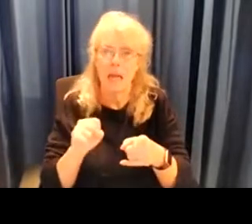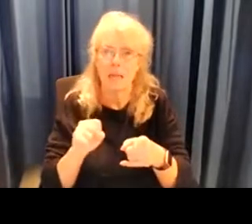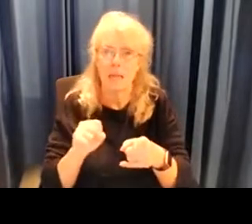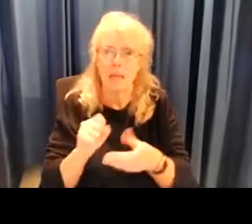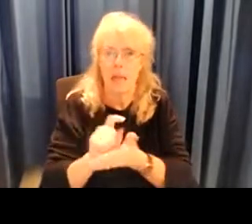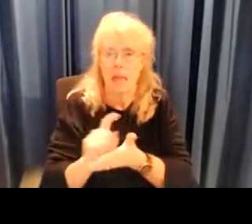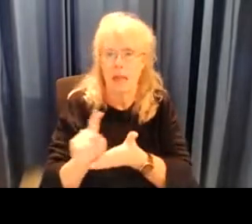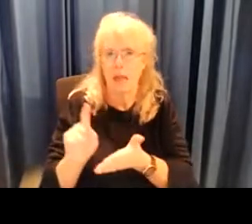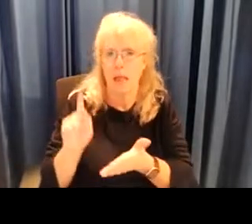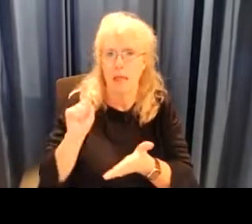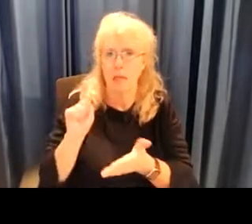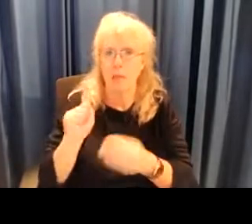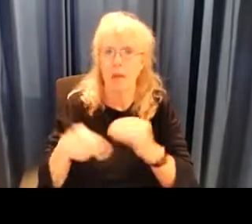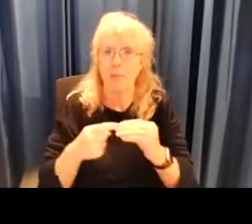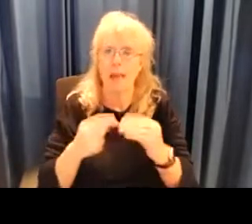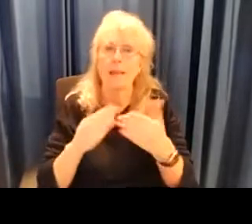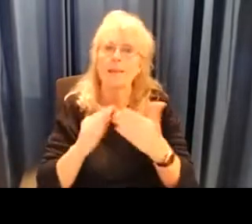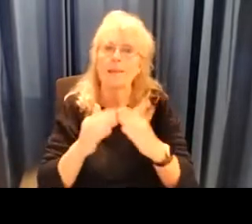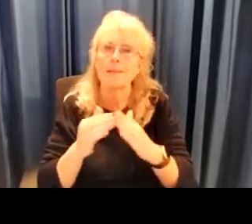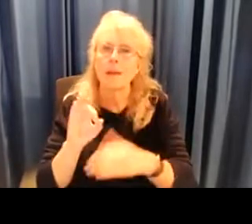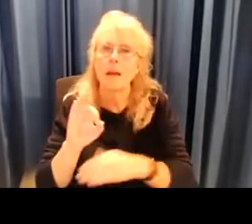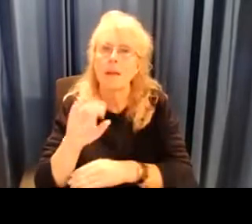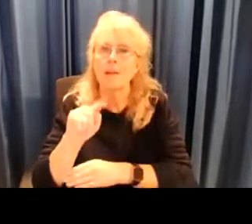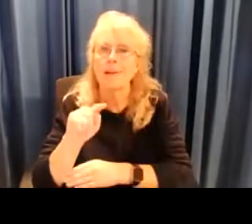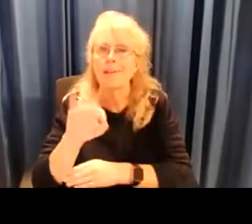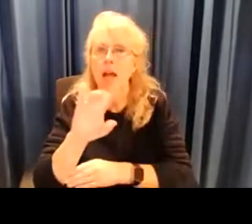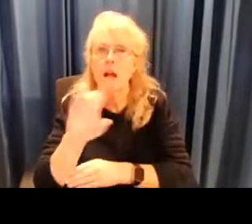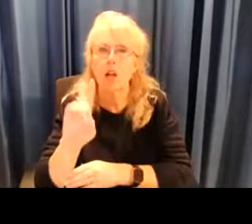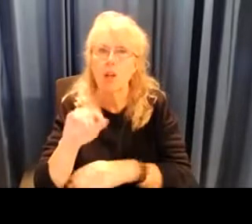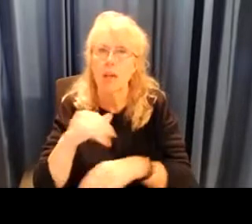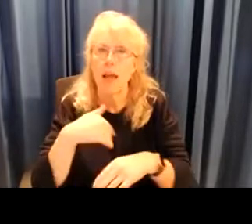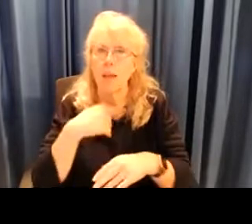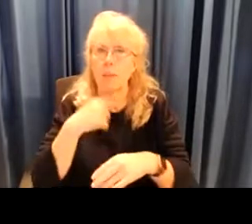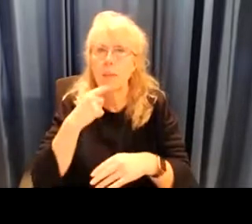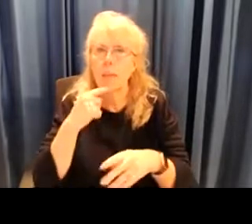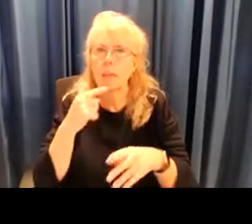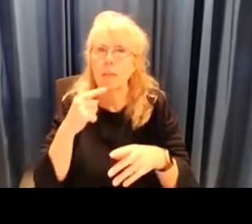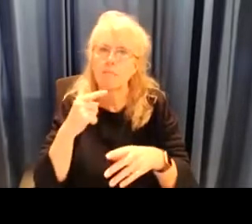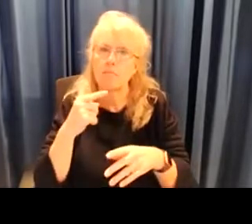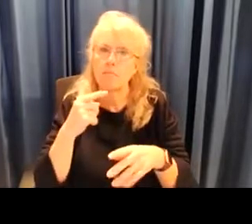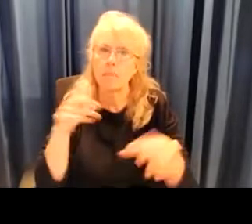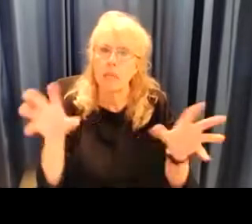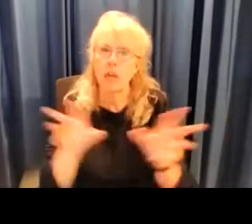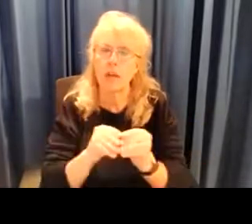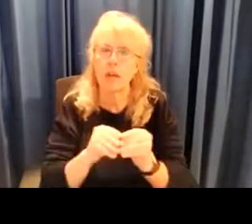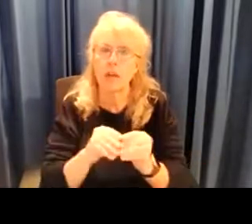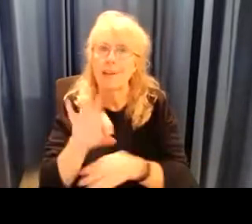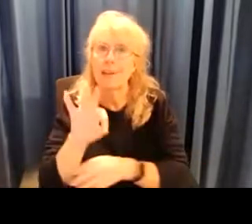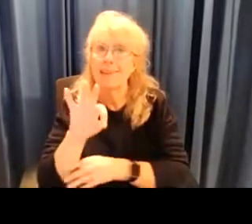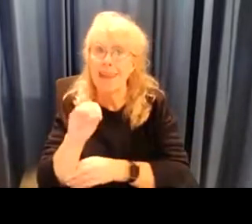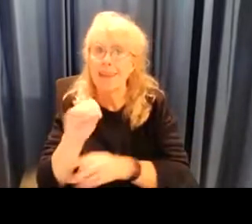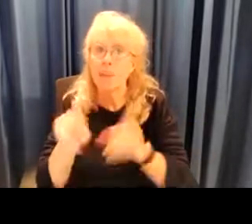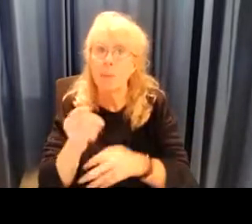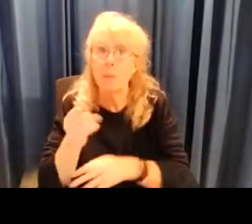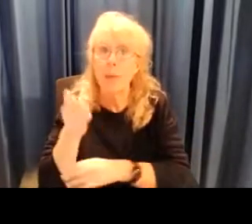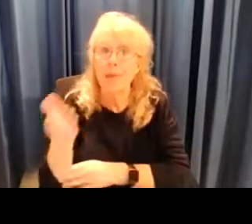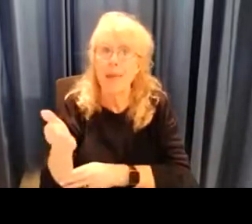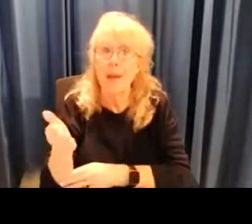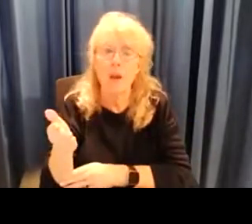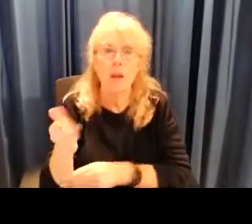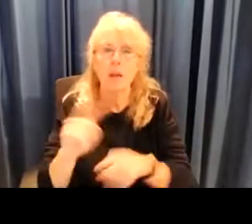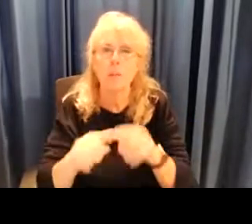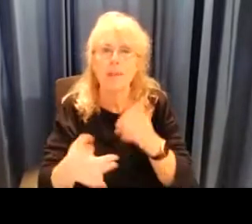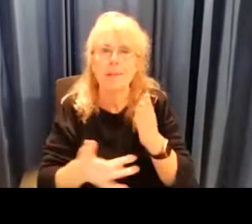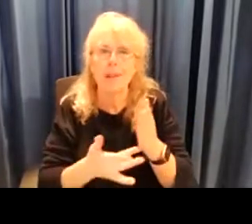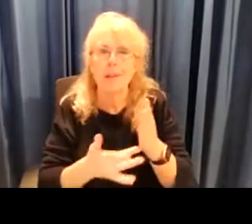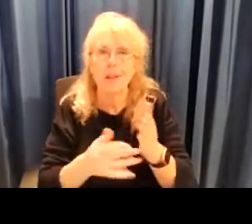week about the city of Tiger had a public hearing, and 90 people were there, but the technology failed, and so we were all